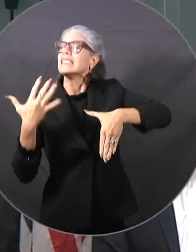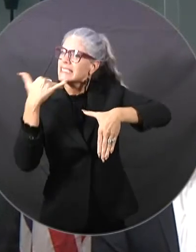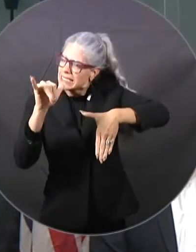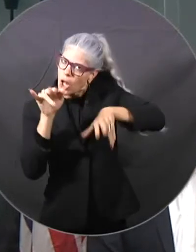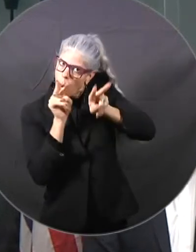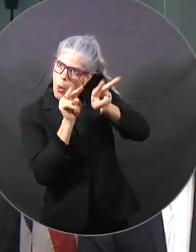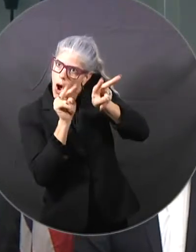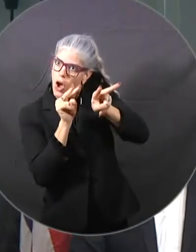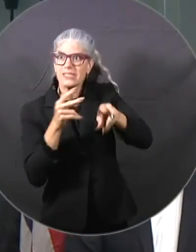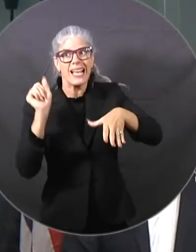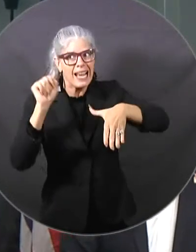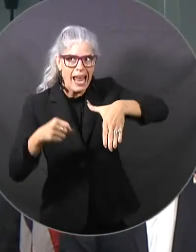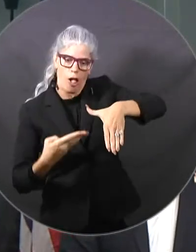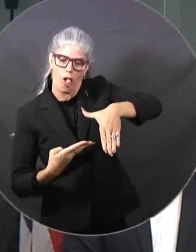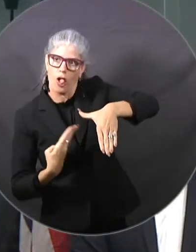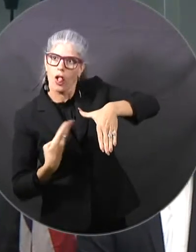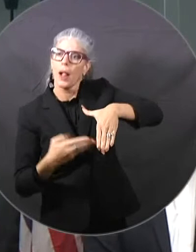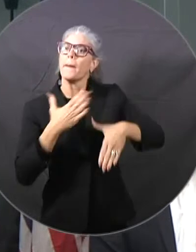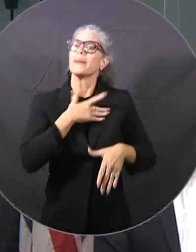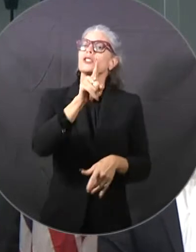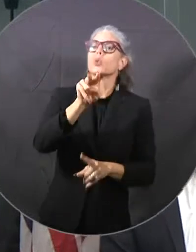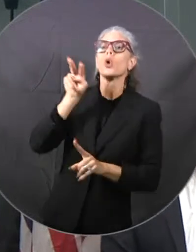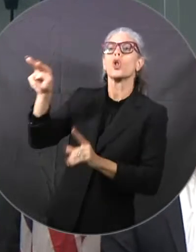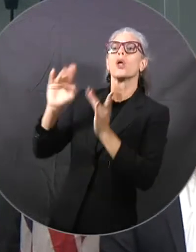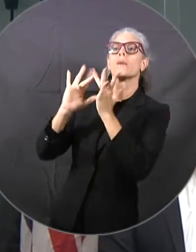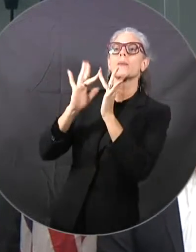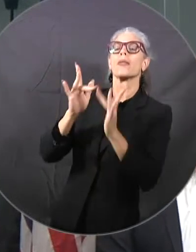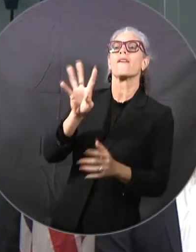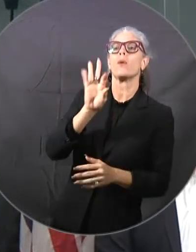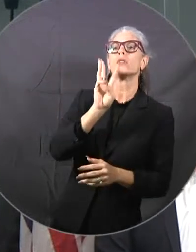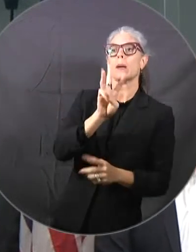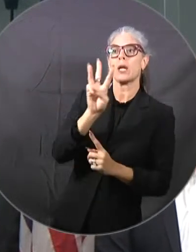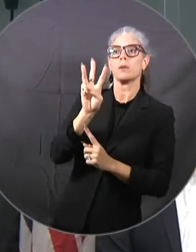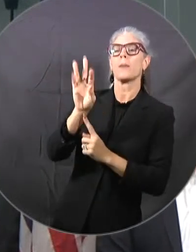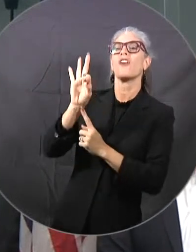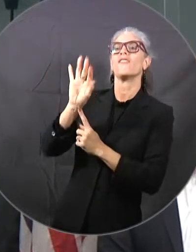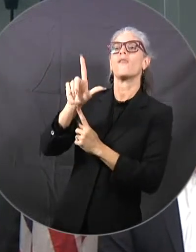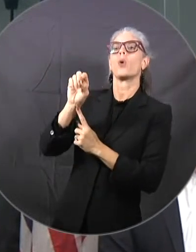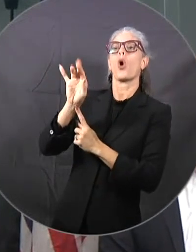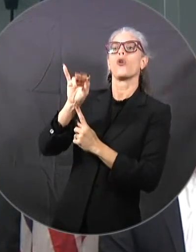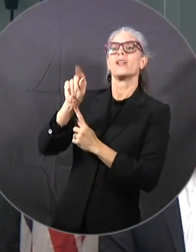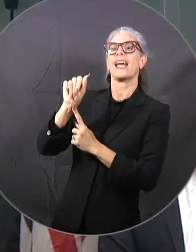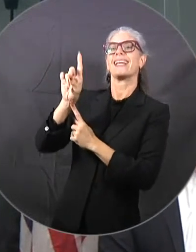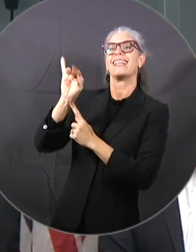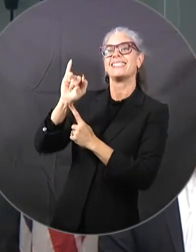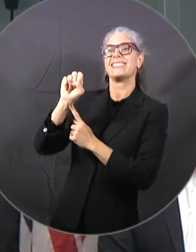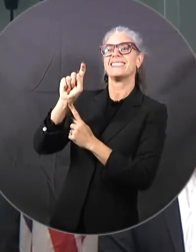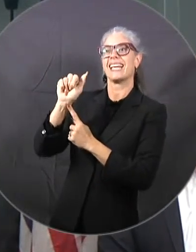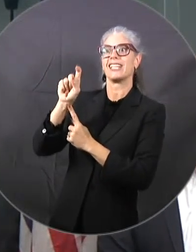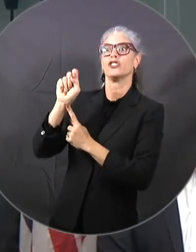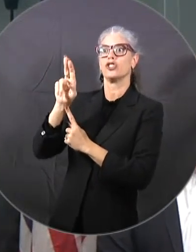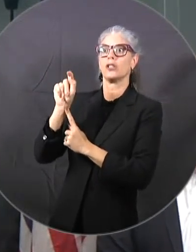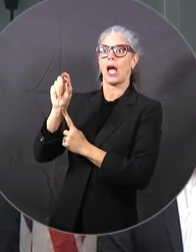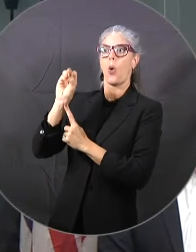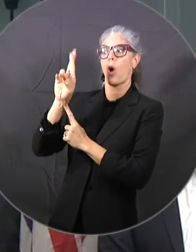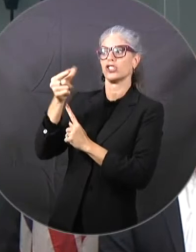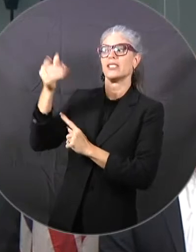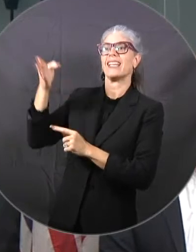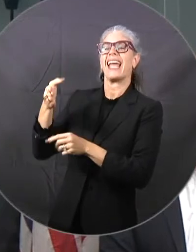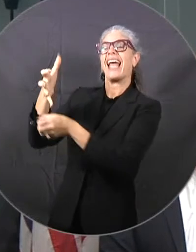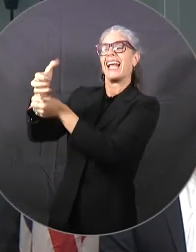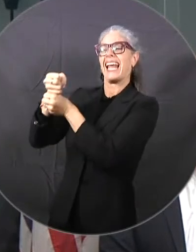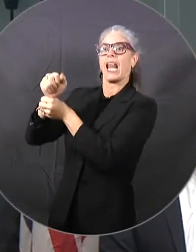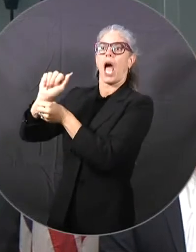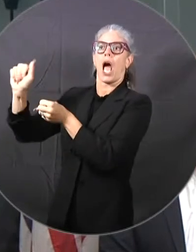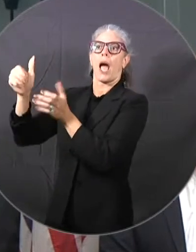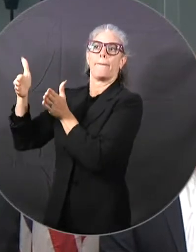floridadisaster.org/get-a-plan if you have any questions about what you may need. I would prepare to be without power. This thing comes in at Category